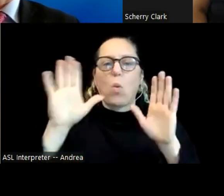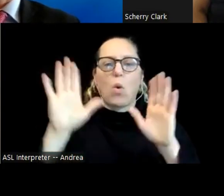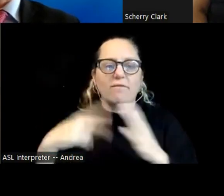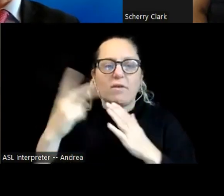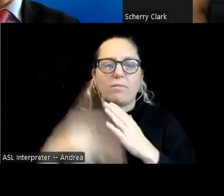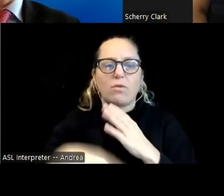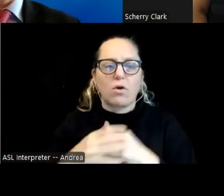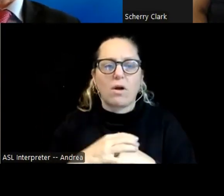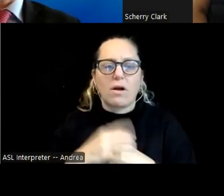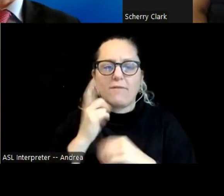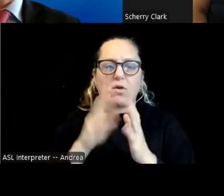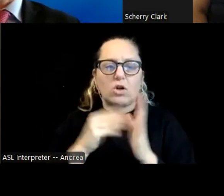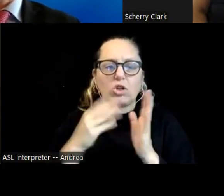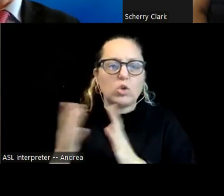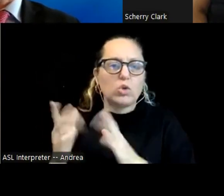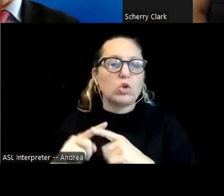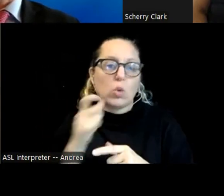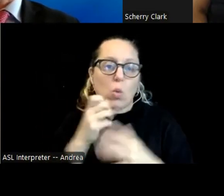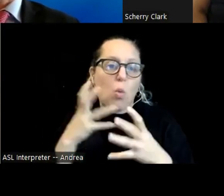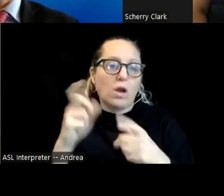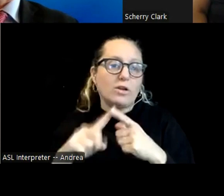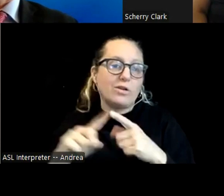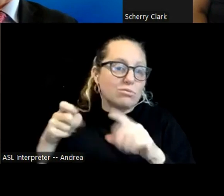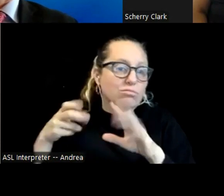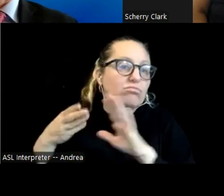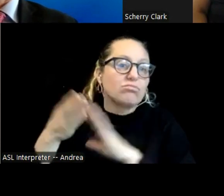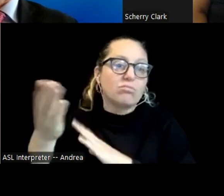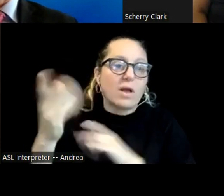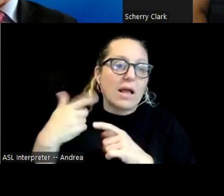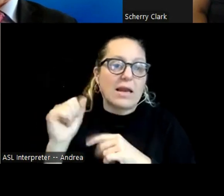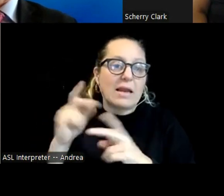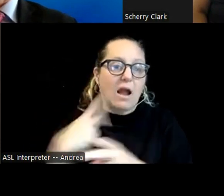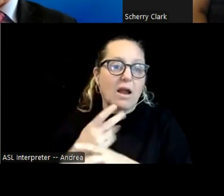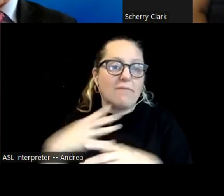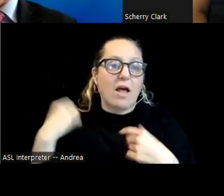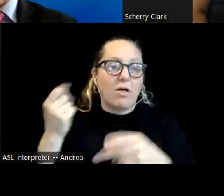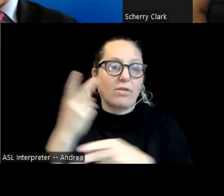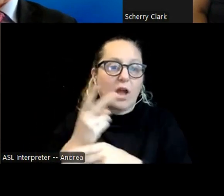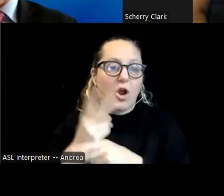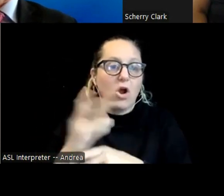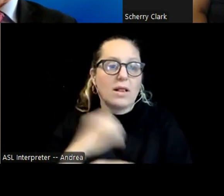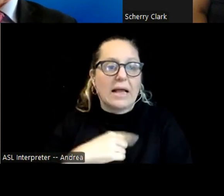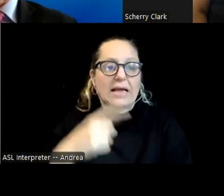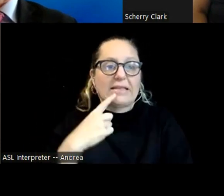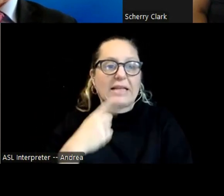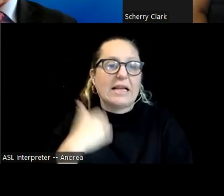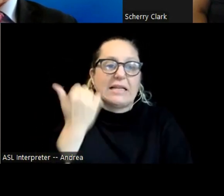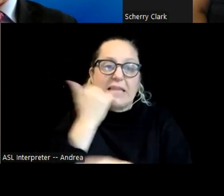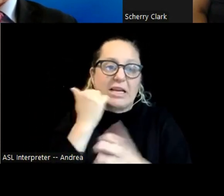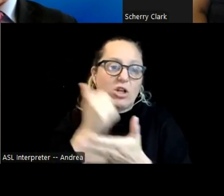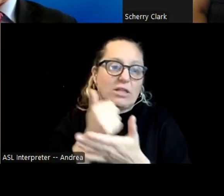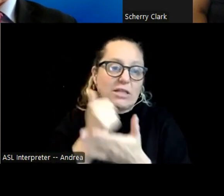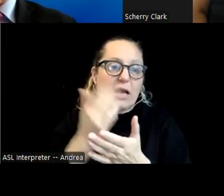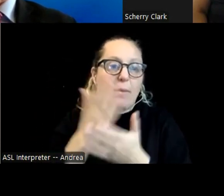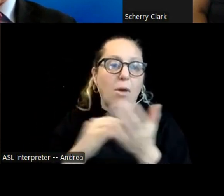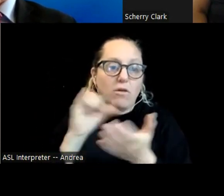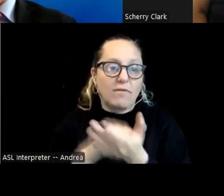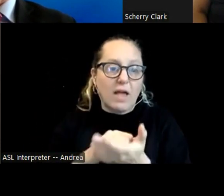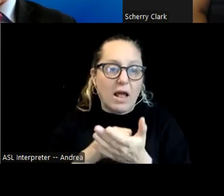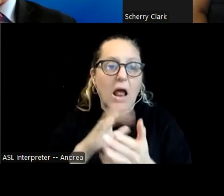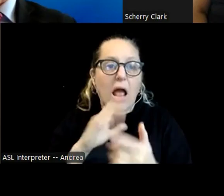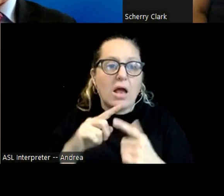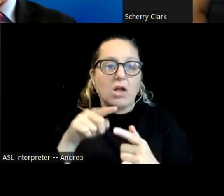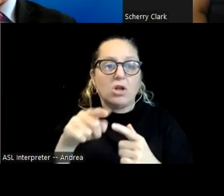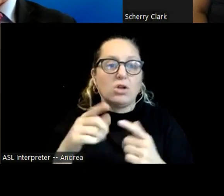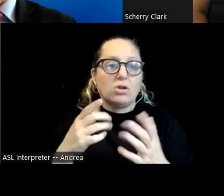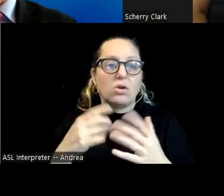program for students wanting to go into any kind of healthcare. And like I said, dental assisting is a part of that. And you would,